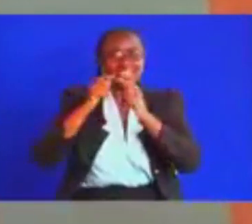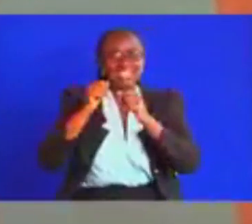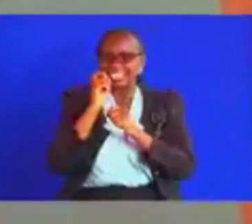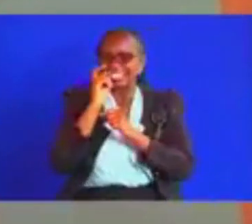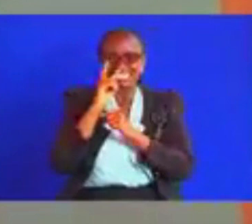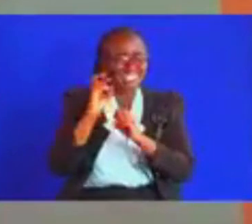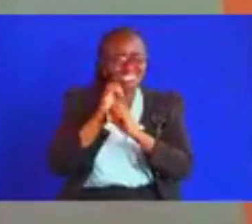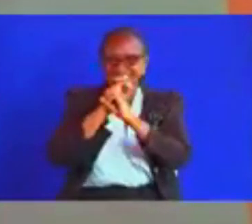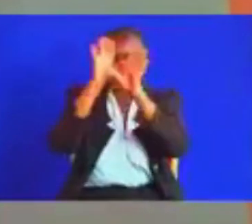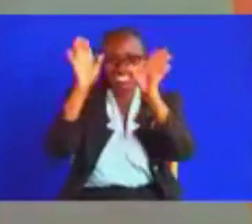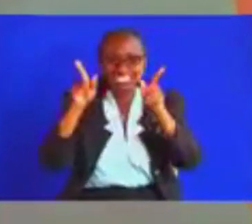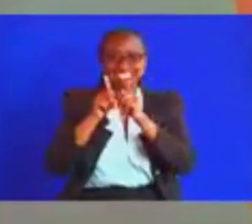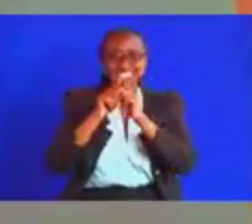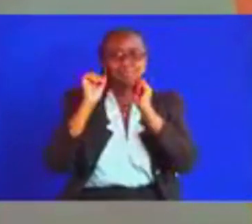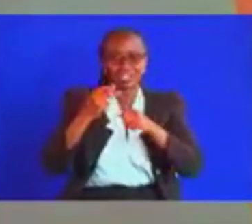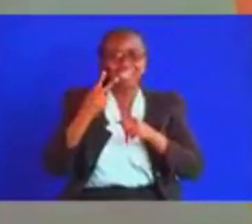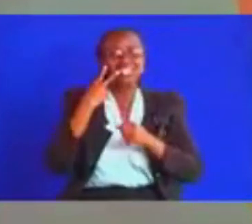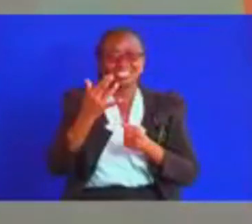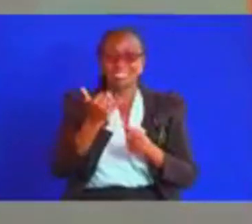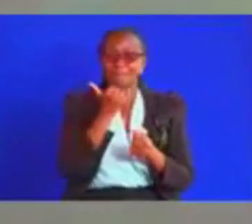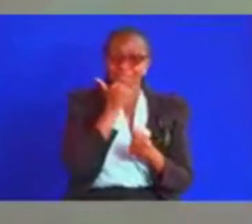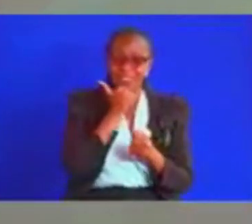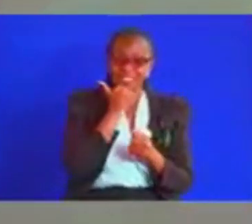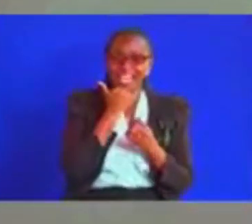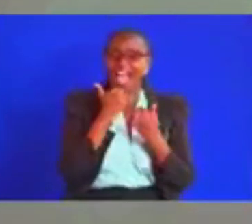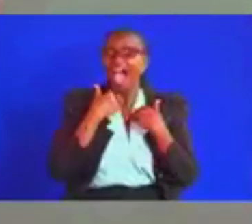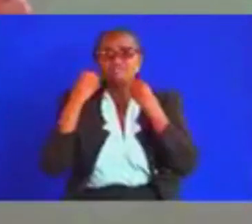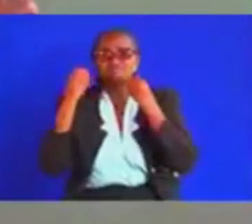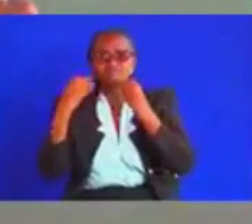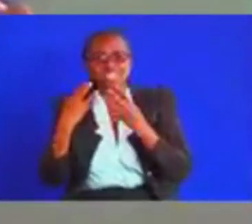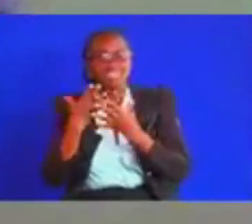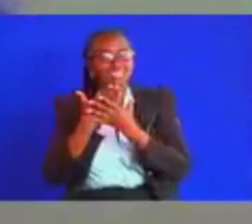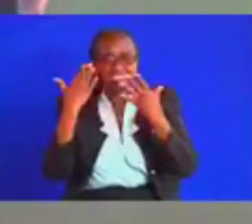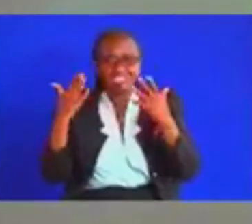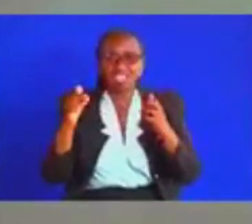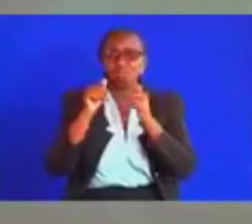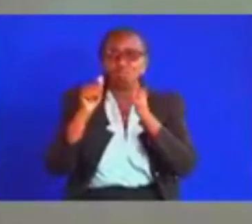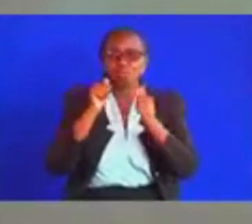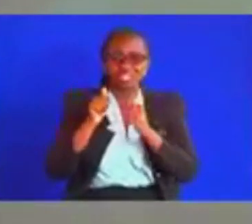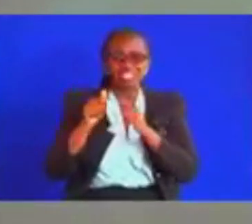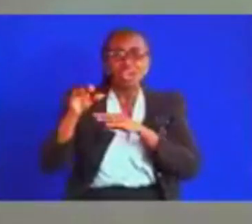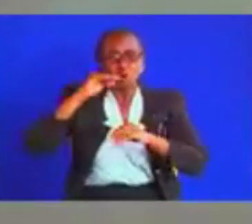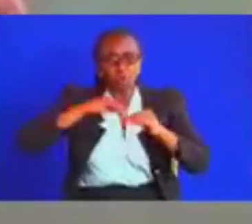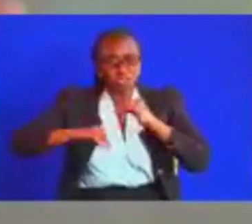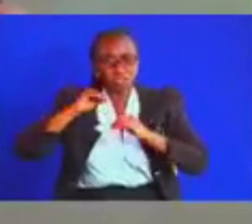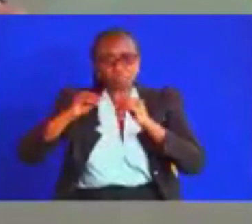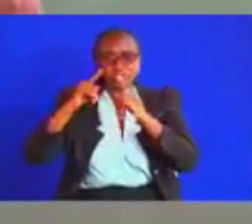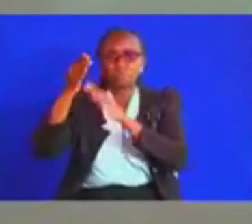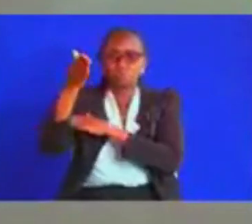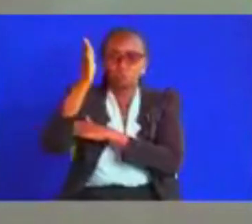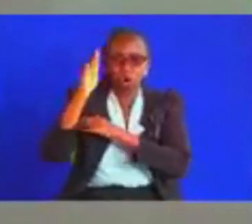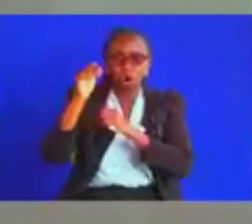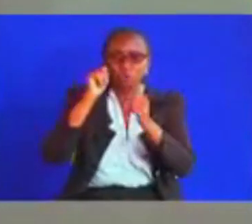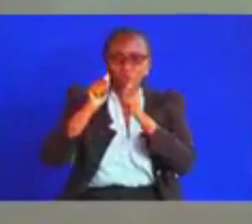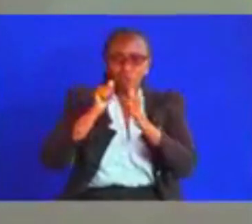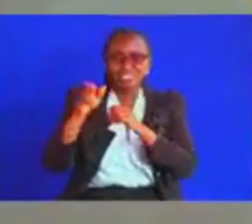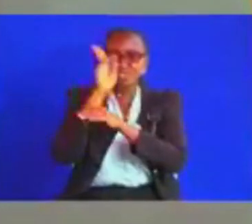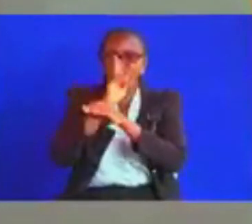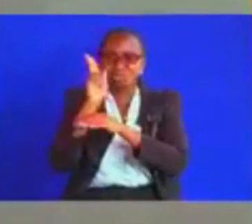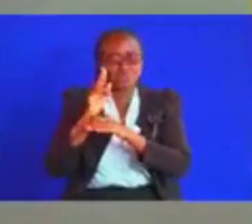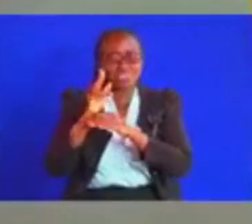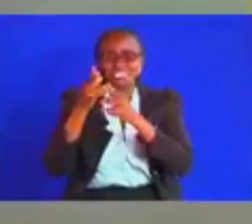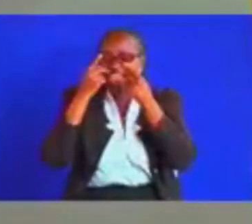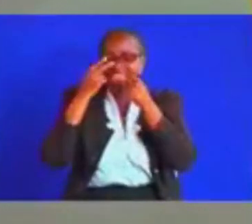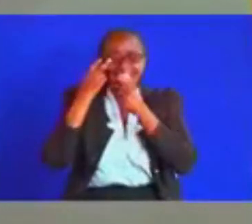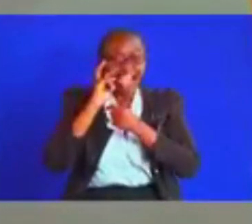clearer, and we can see their mistakes. There were many things that they attributed to God that now, using the lens